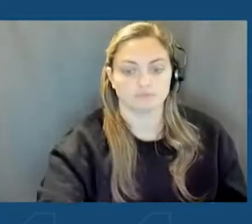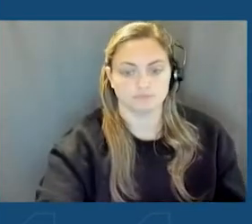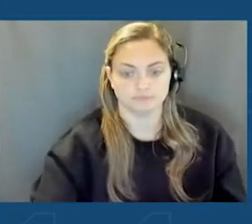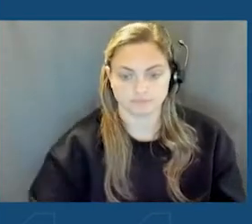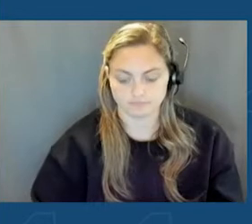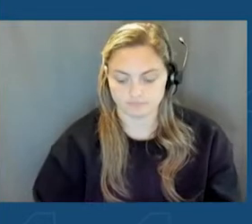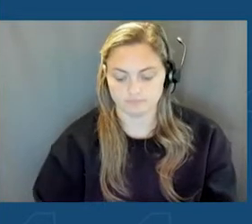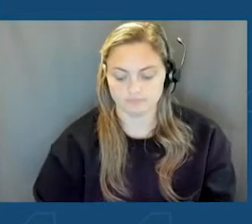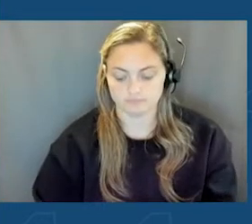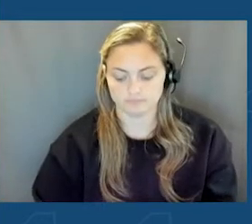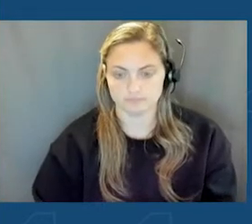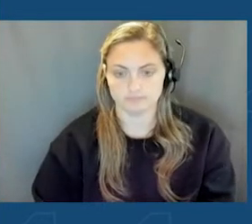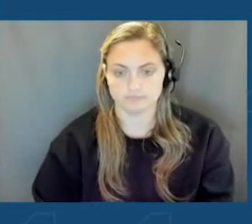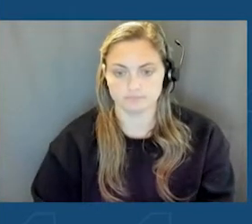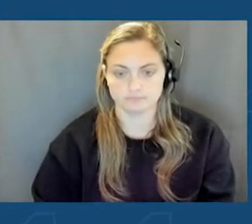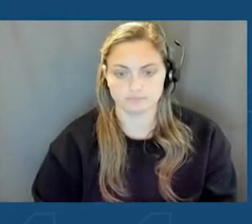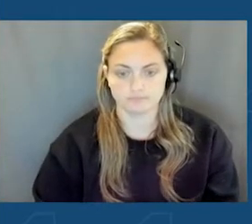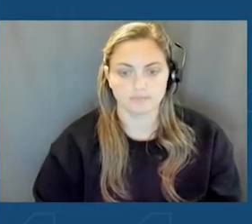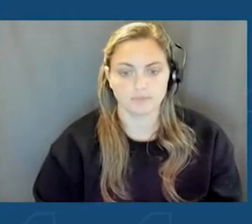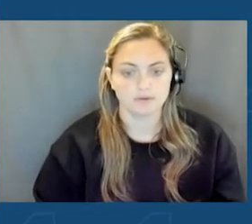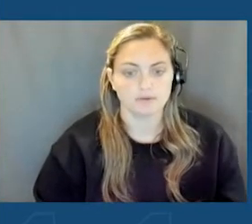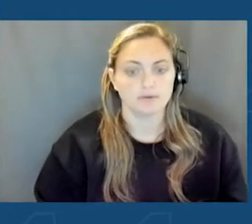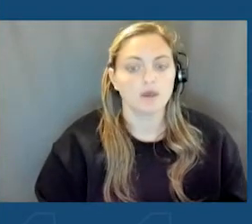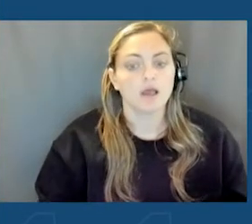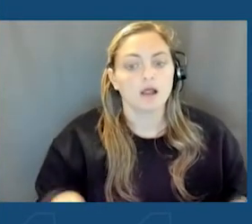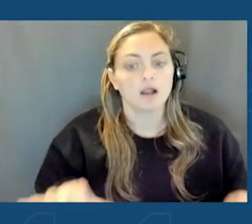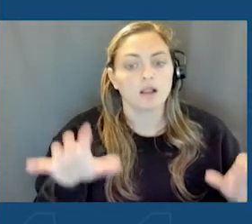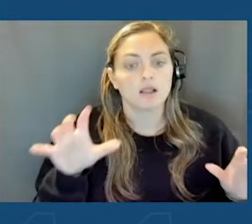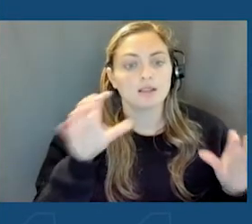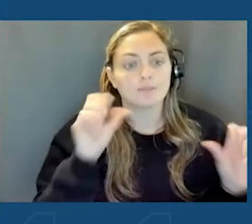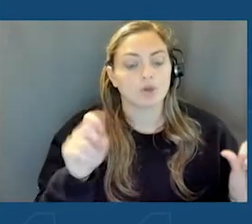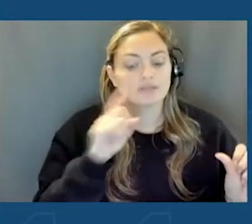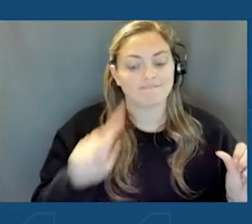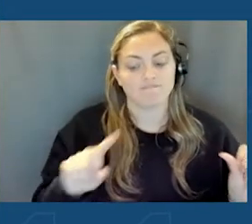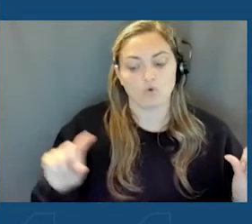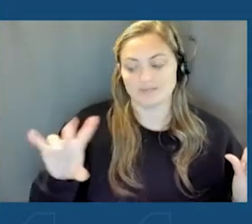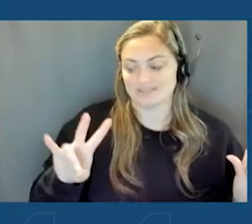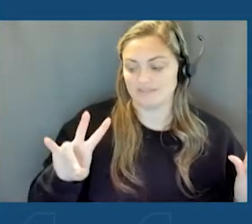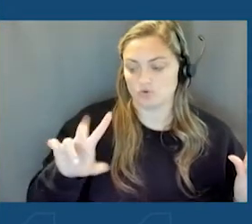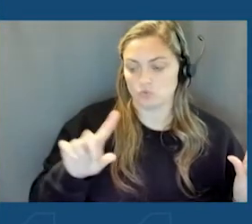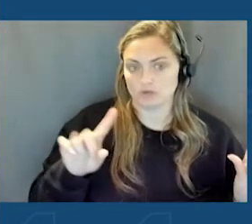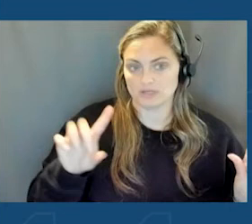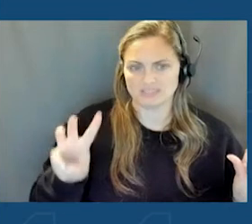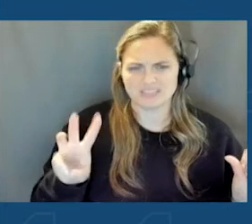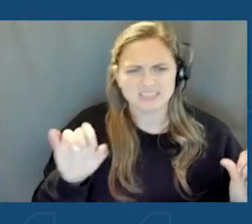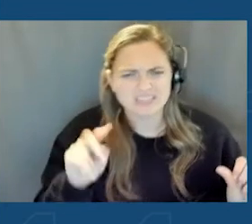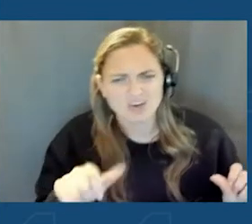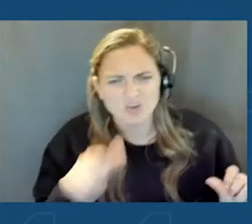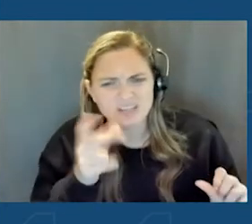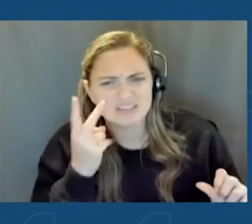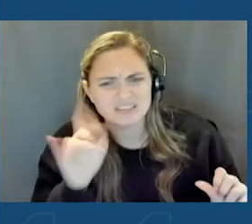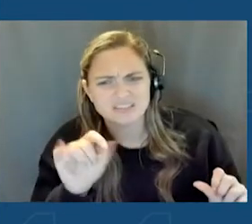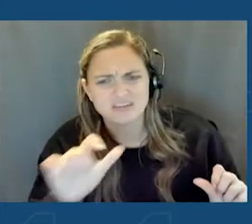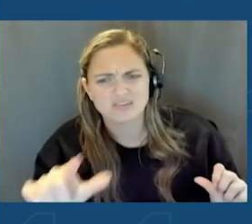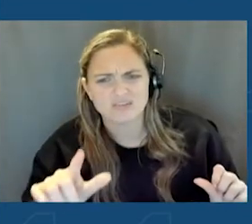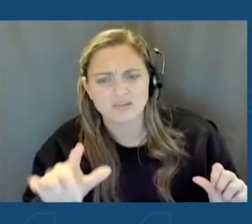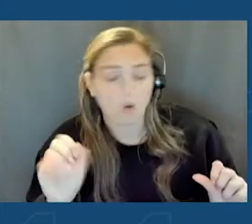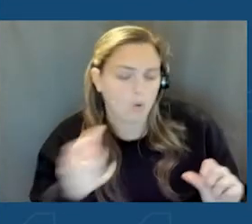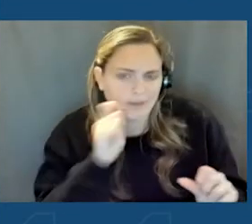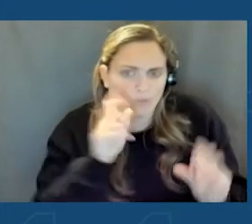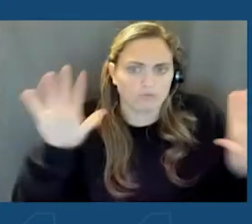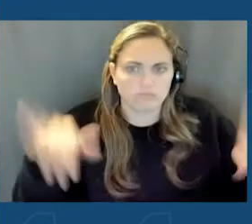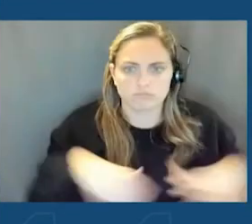Danielle Casella, the president of ATU Local 726. Daniel, I didn't see Daniel. Yeah, okay, all right, cool. But I do